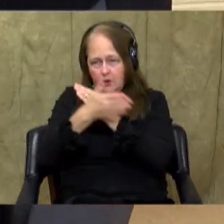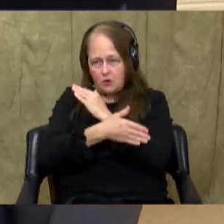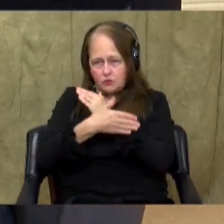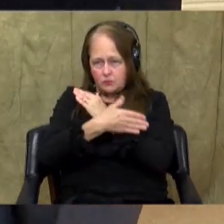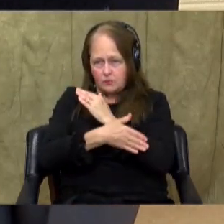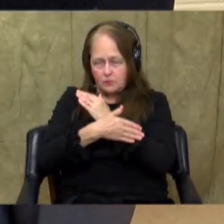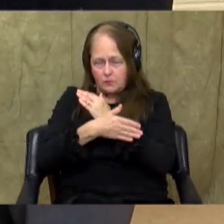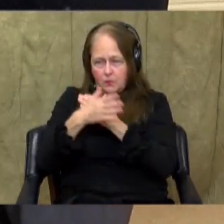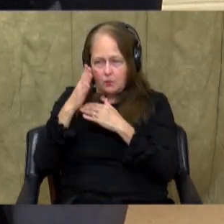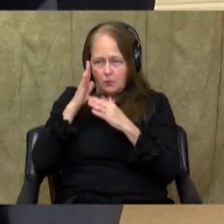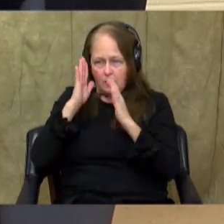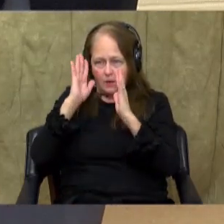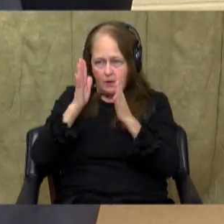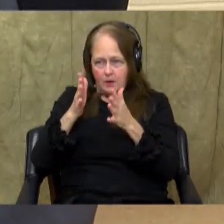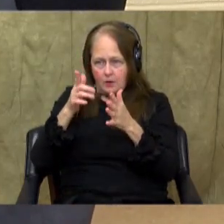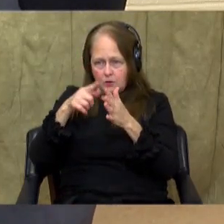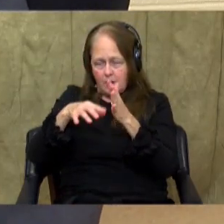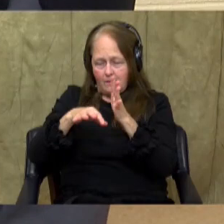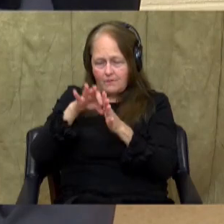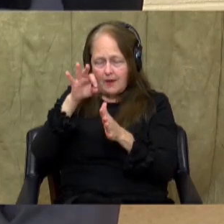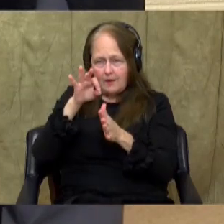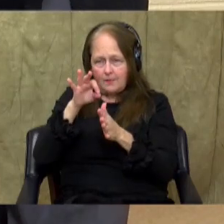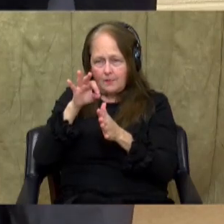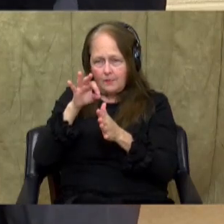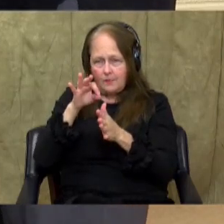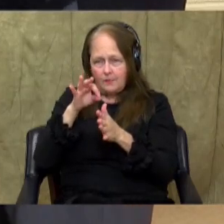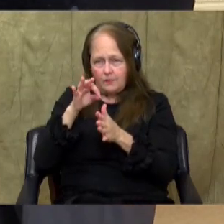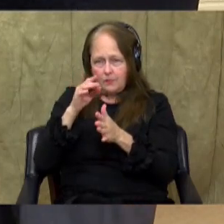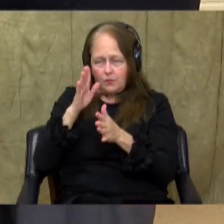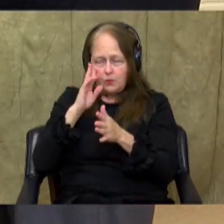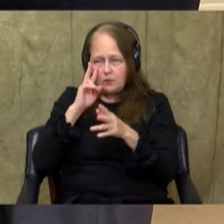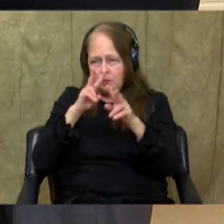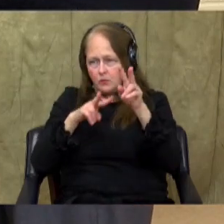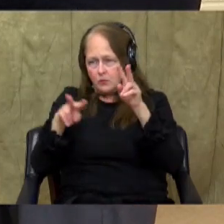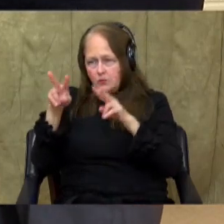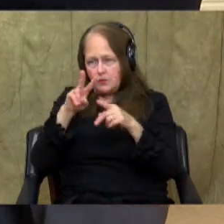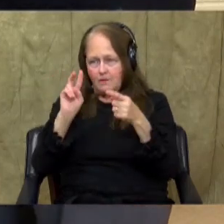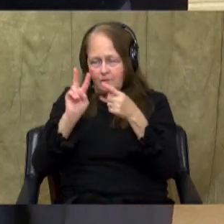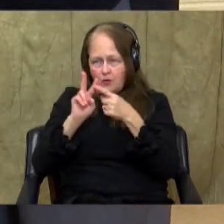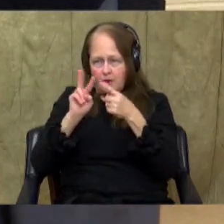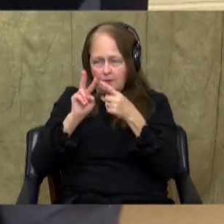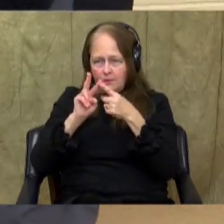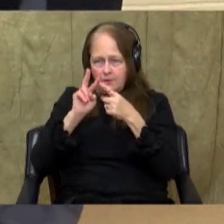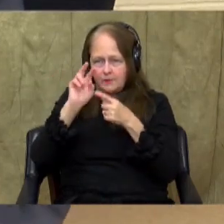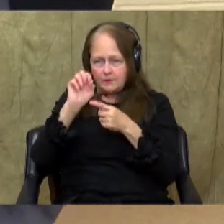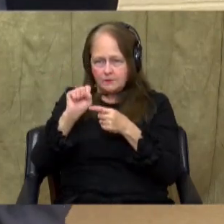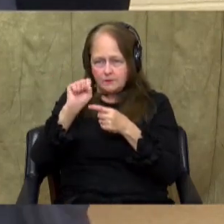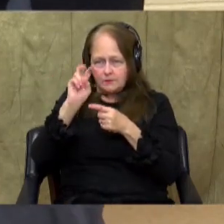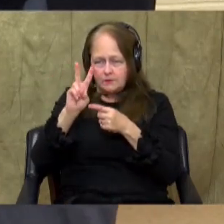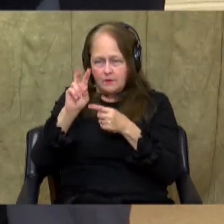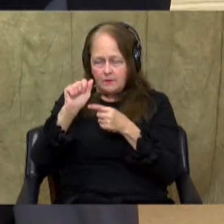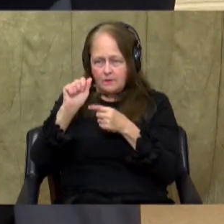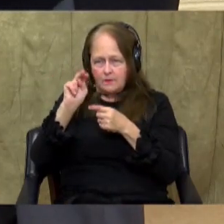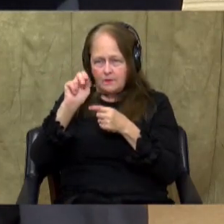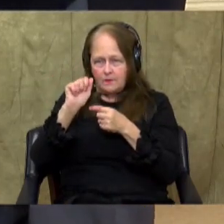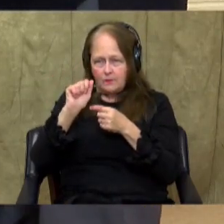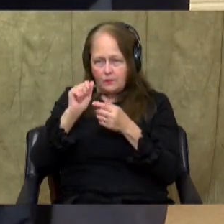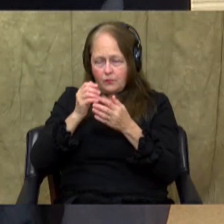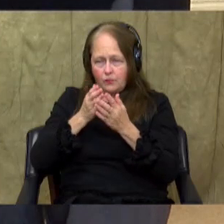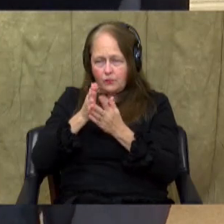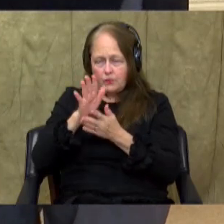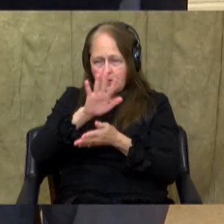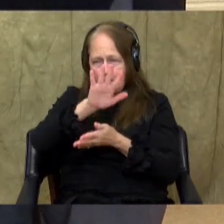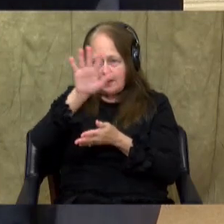island countries. I'll leave that up to you to find those. Let's do some visual vocabulary now. Savannas, you're going to see these throughout Africa. These are